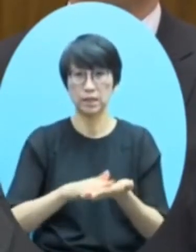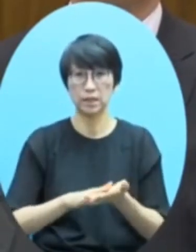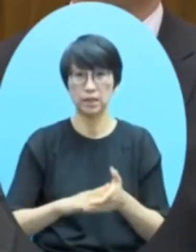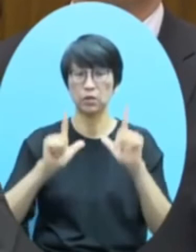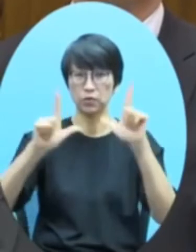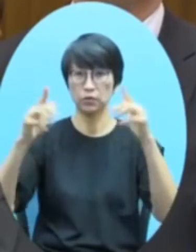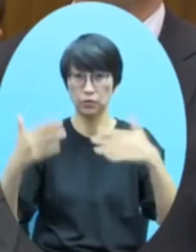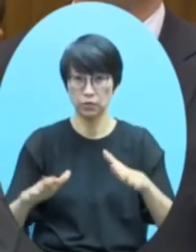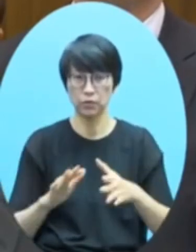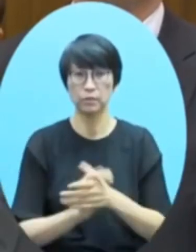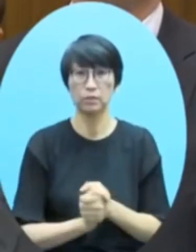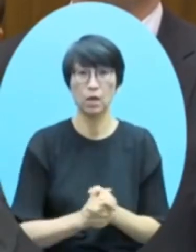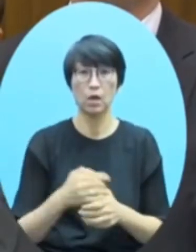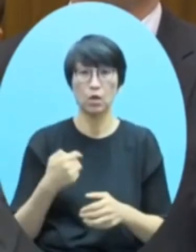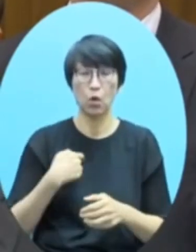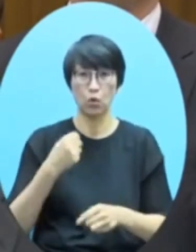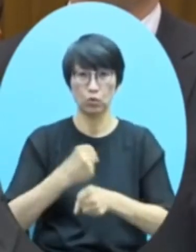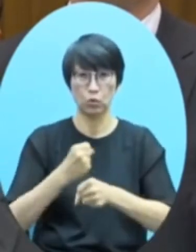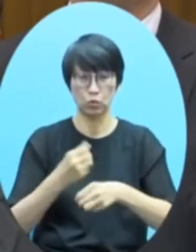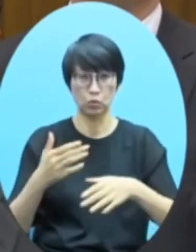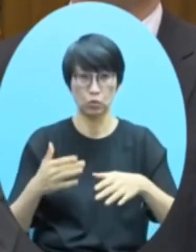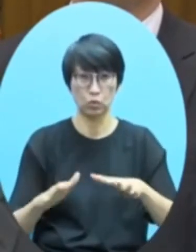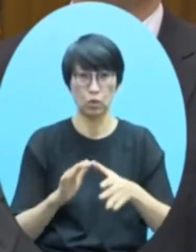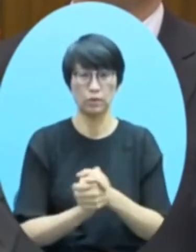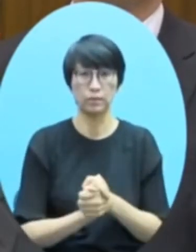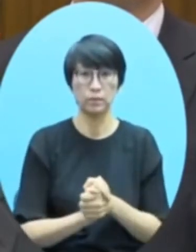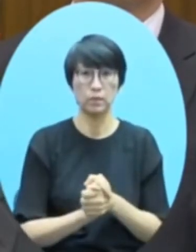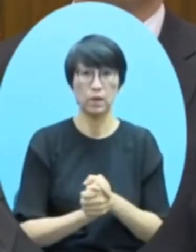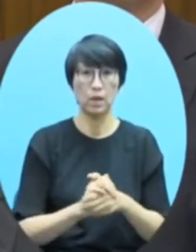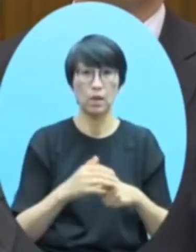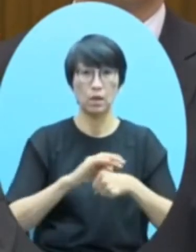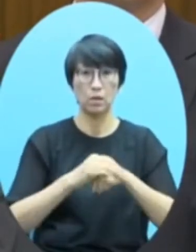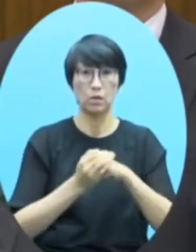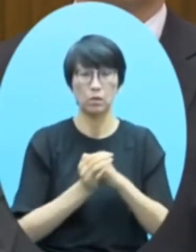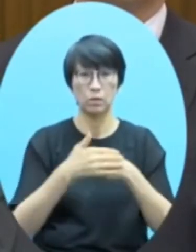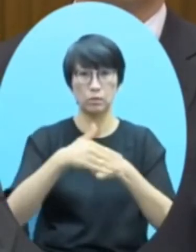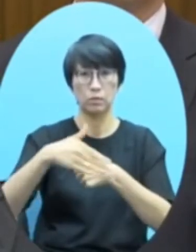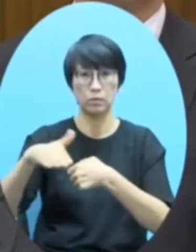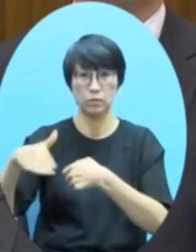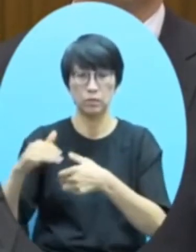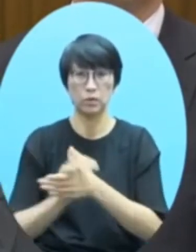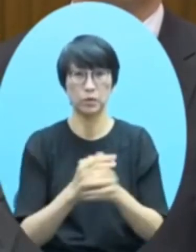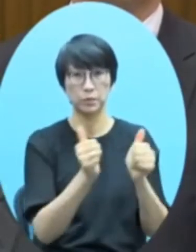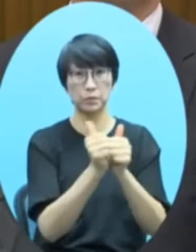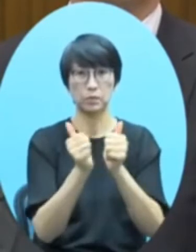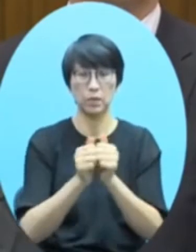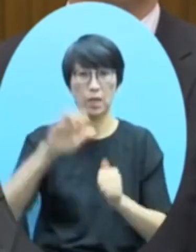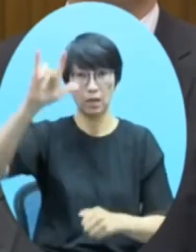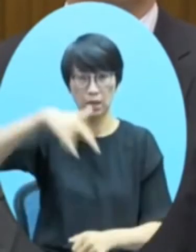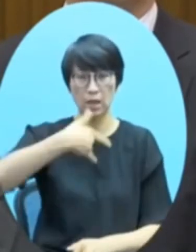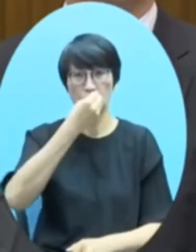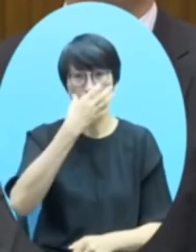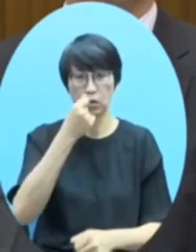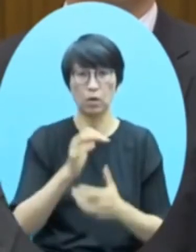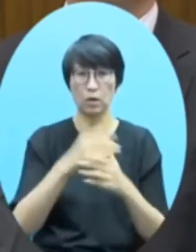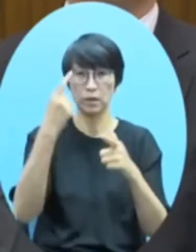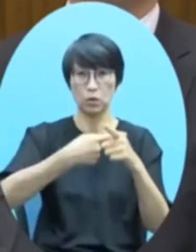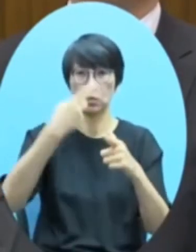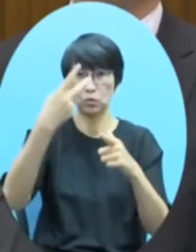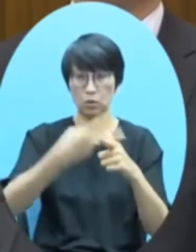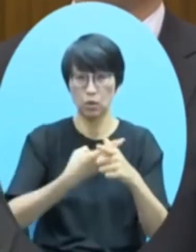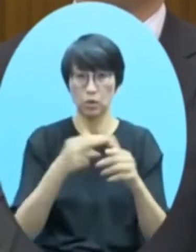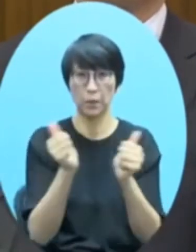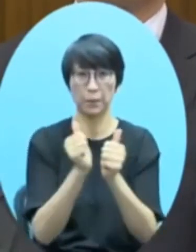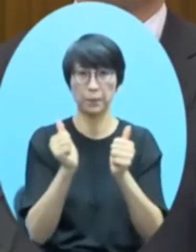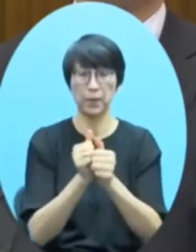to reiterate, as I did with our overseas officials and friends visiting Hong Kong in the last 2 months,